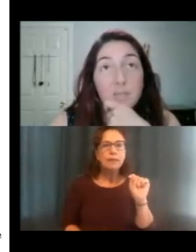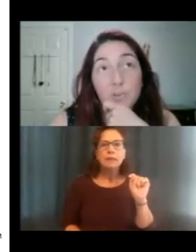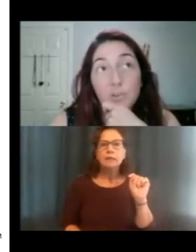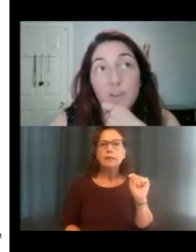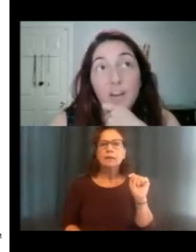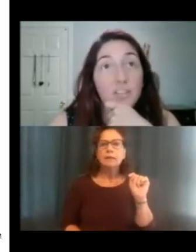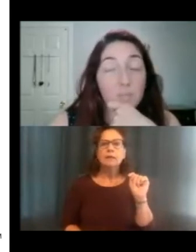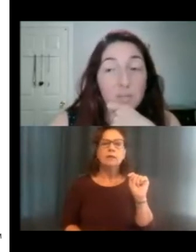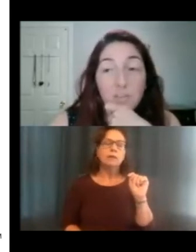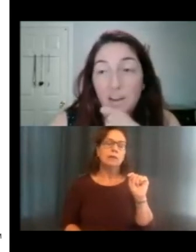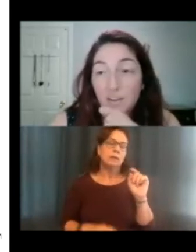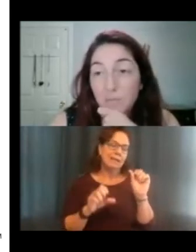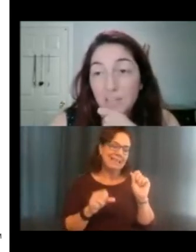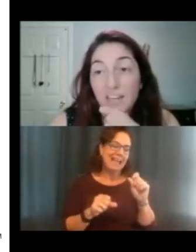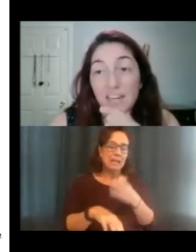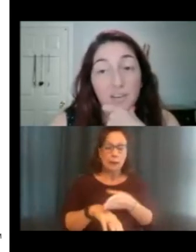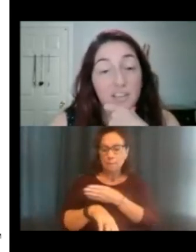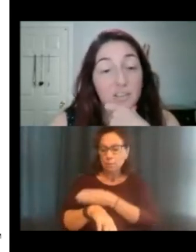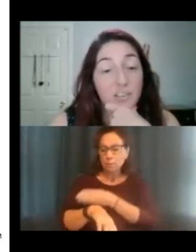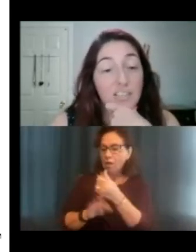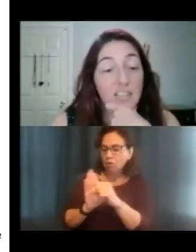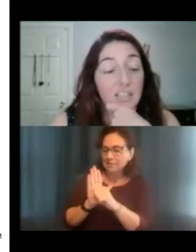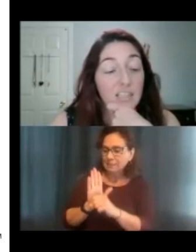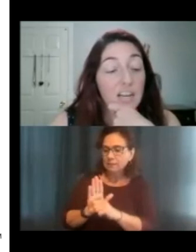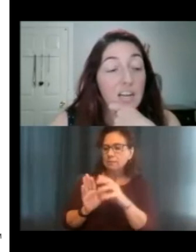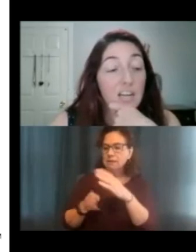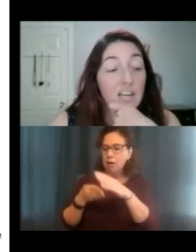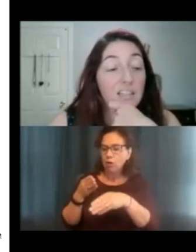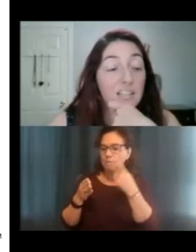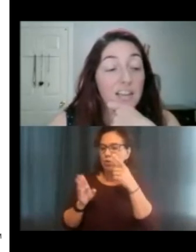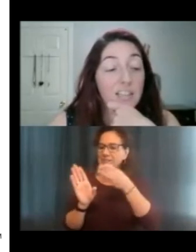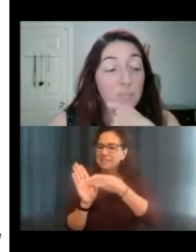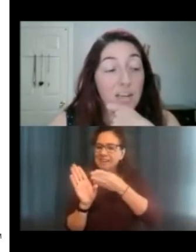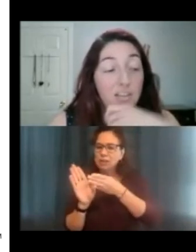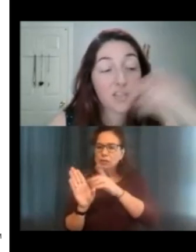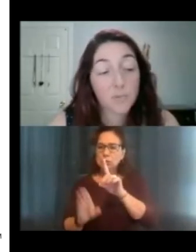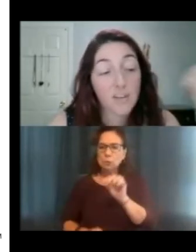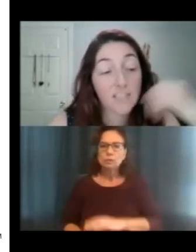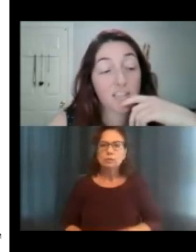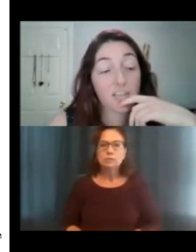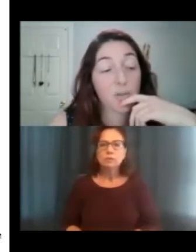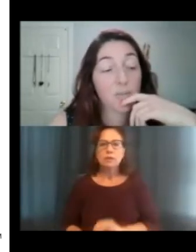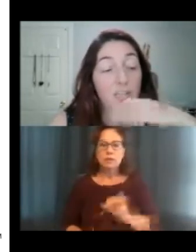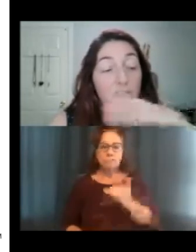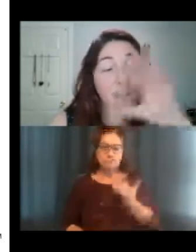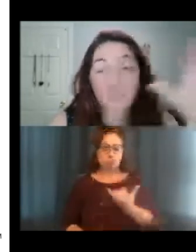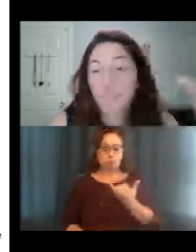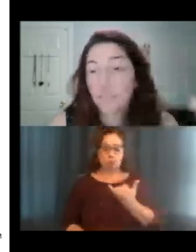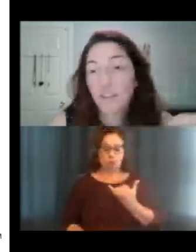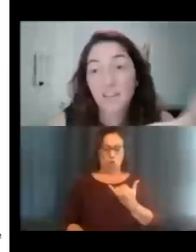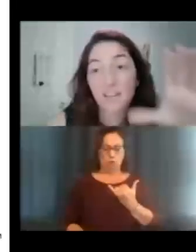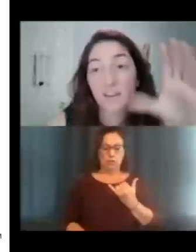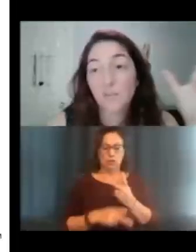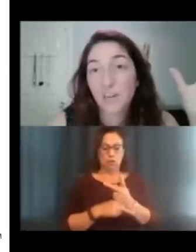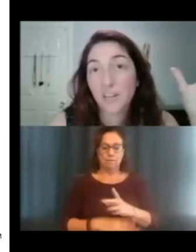could improve other symptoms or outcomes in psychiatric disorders. And this is actually my current supervisor, Will Pigeon,